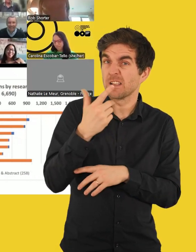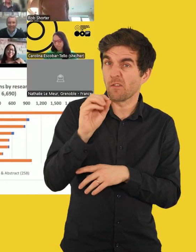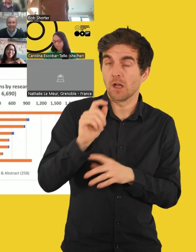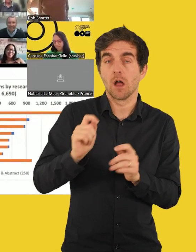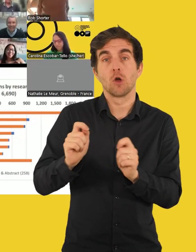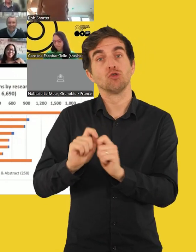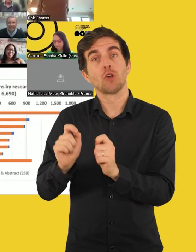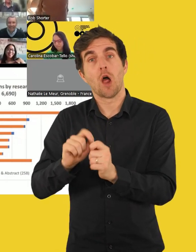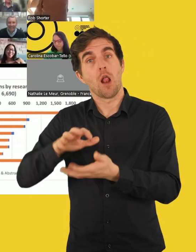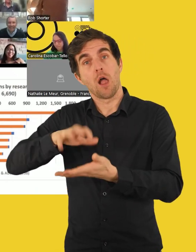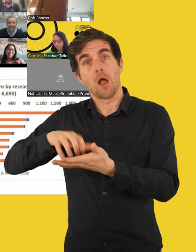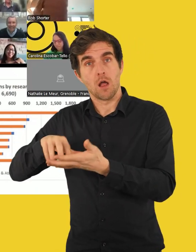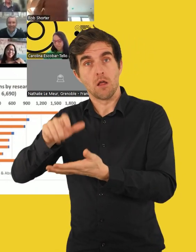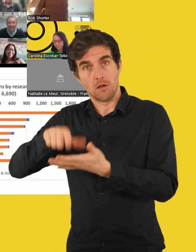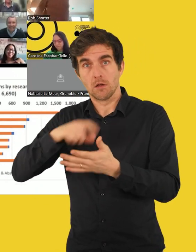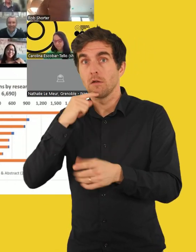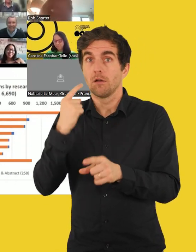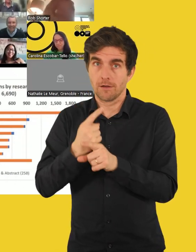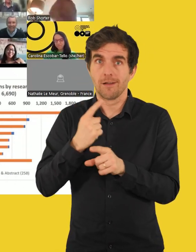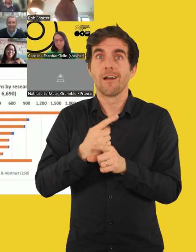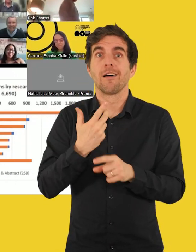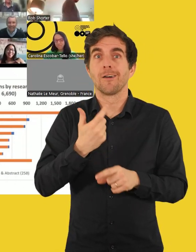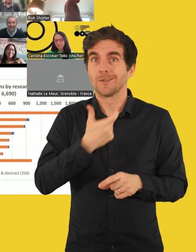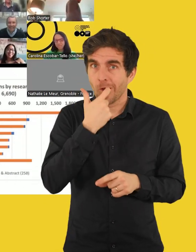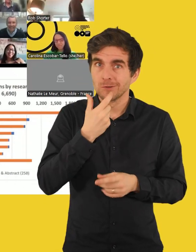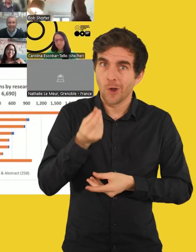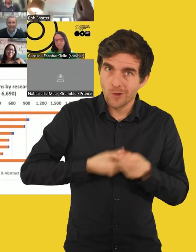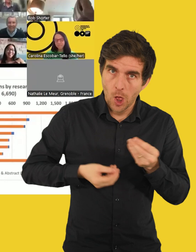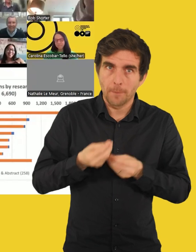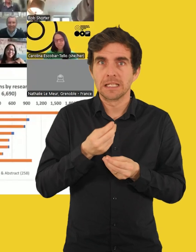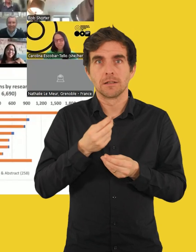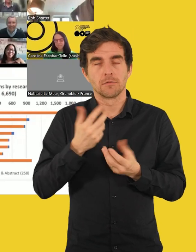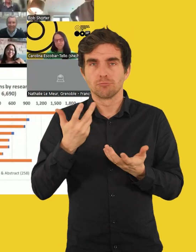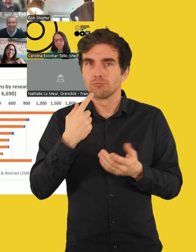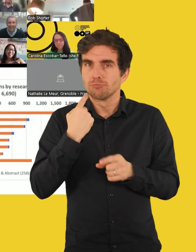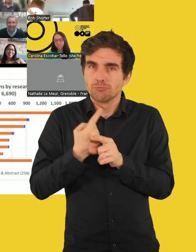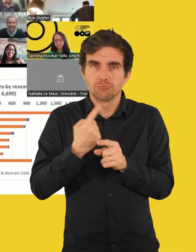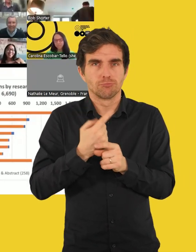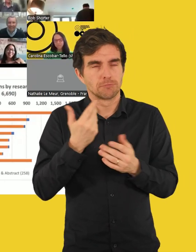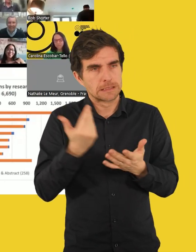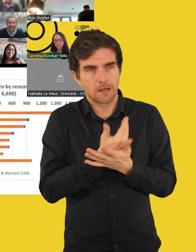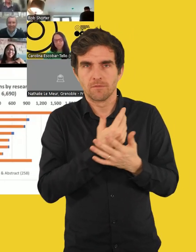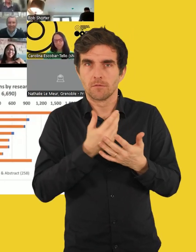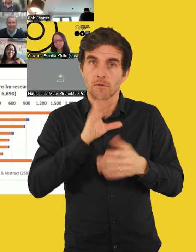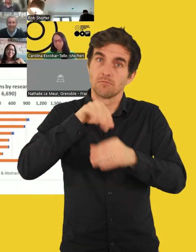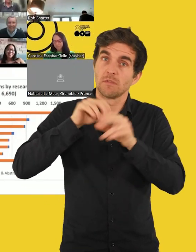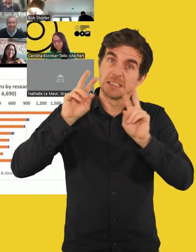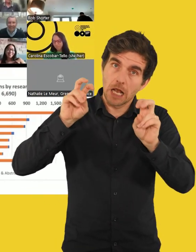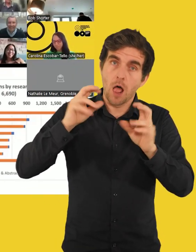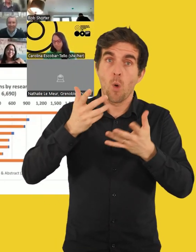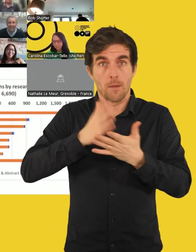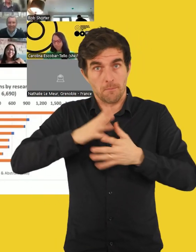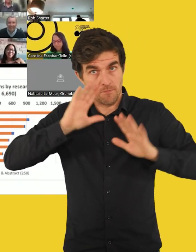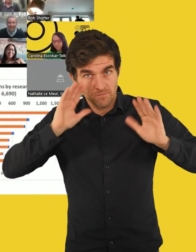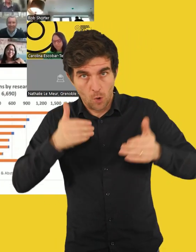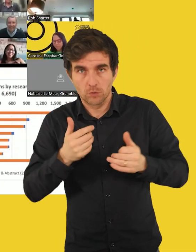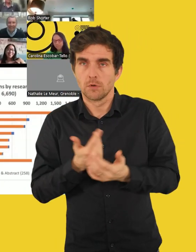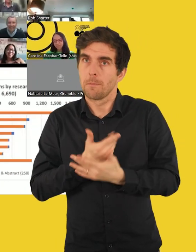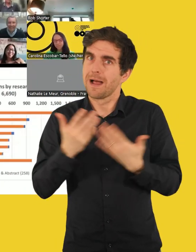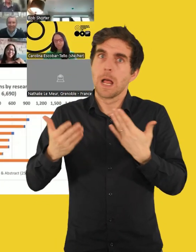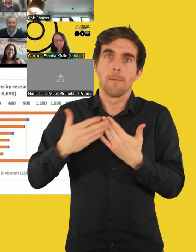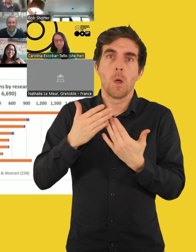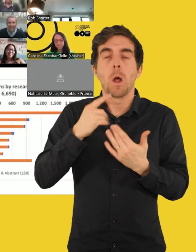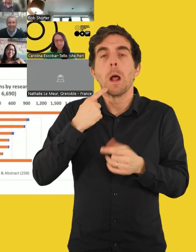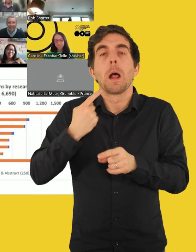were 70 journal articles that had Doughnut Economics or the Safe and Just in the title. So it was actually focused